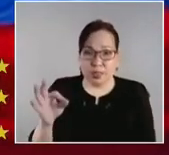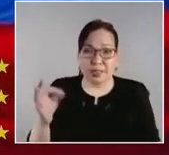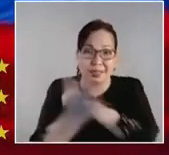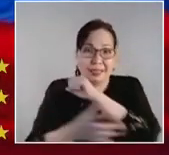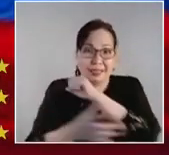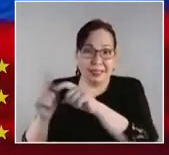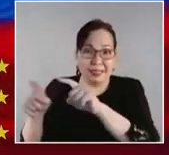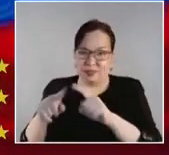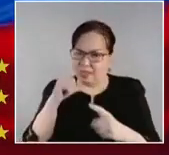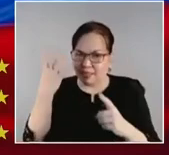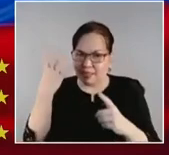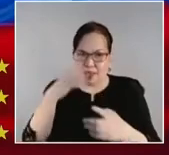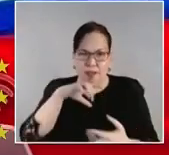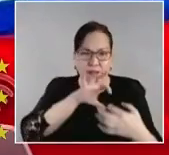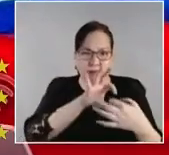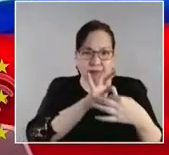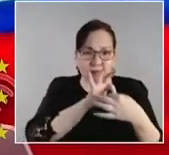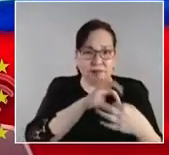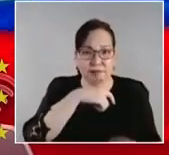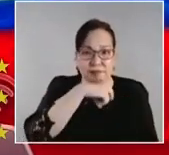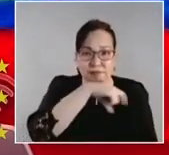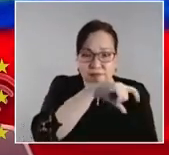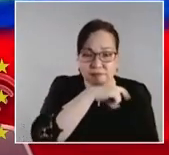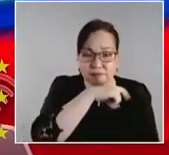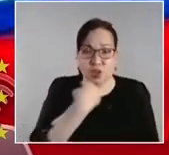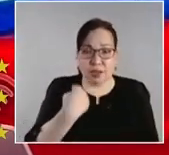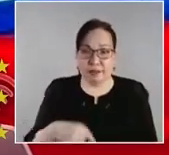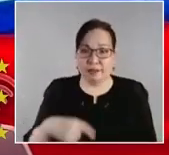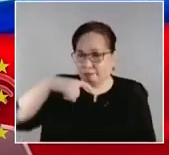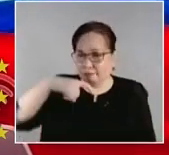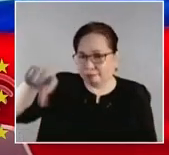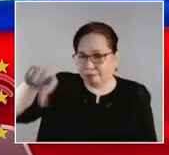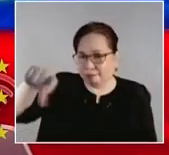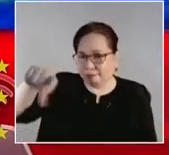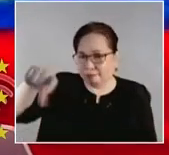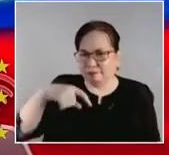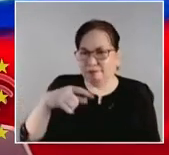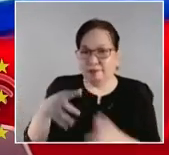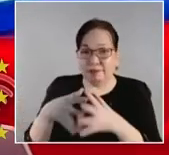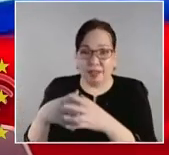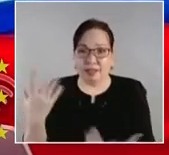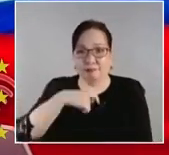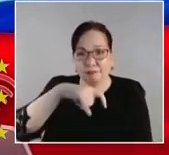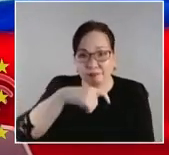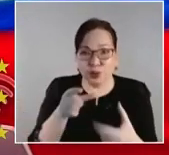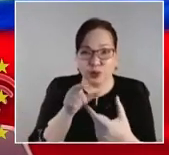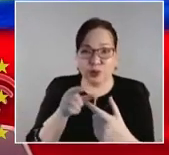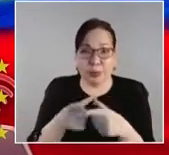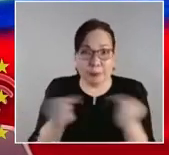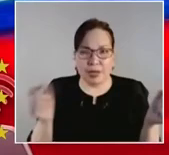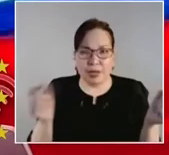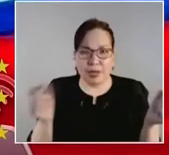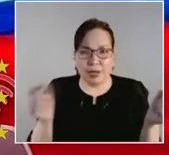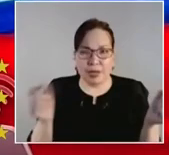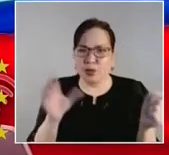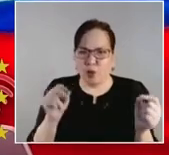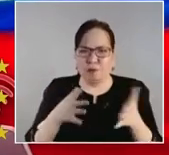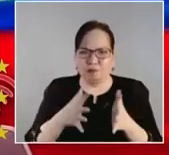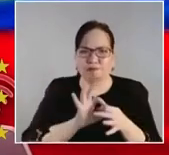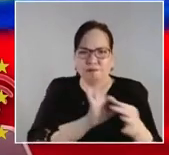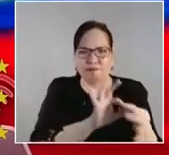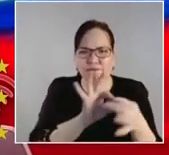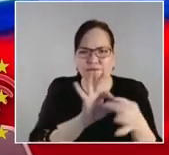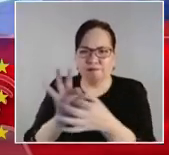China, hindi lang po sa America, hindi lang po sa Japan. And that will also, you know, it will